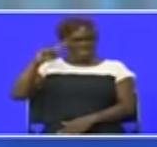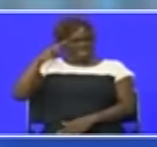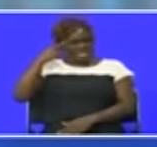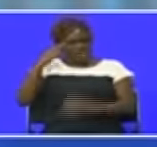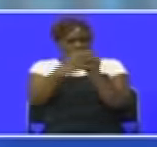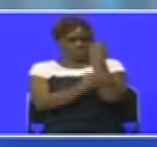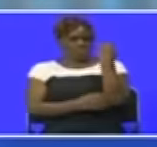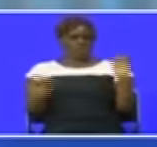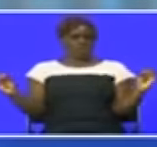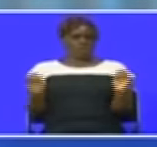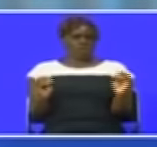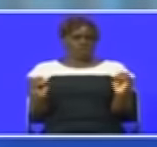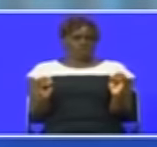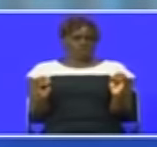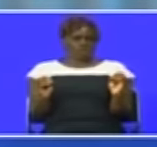not.